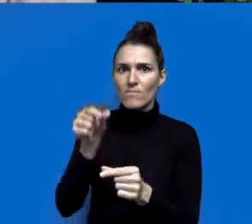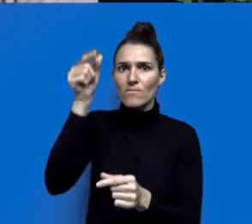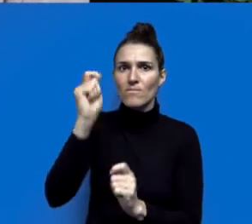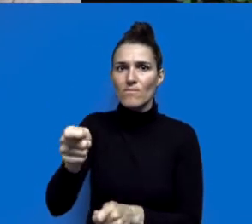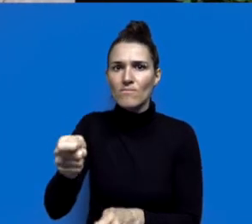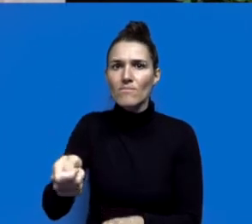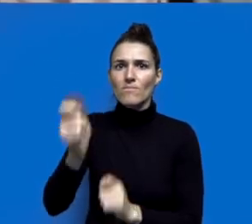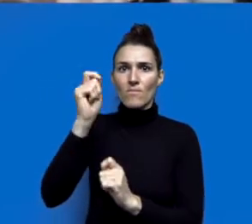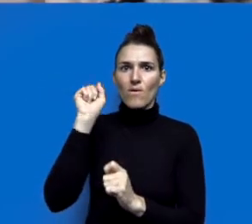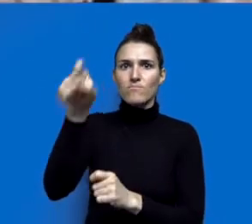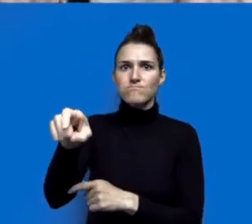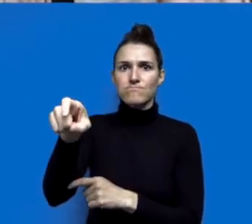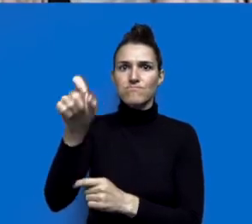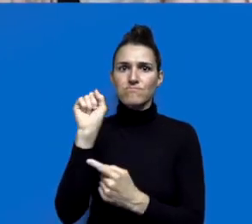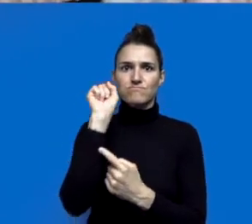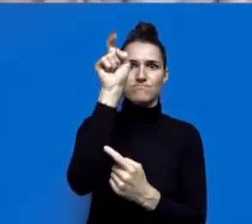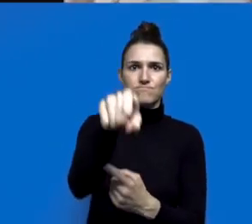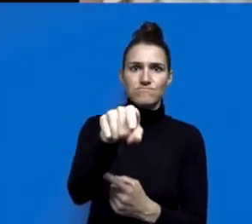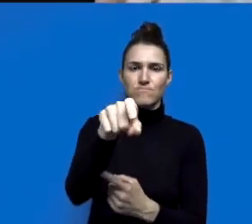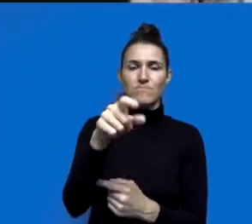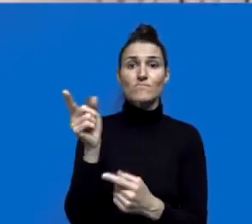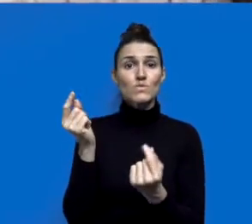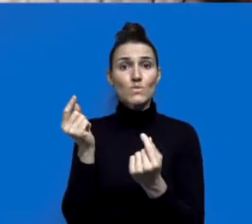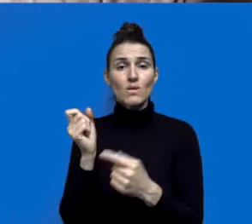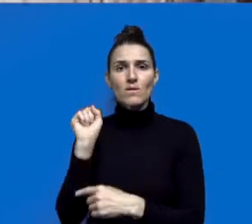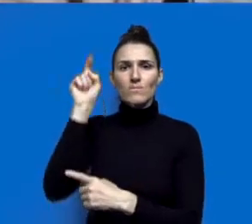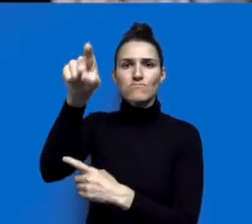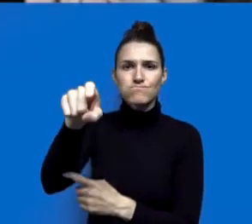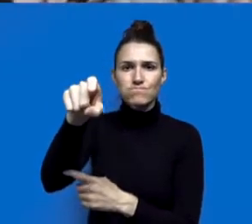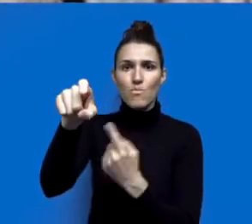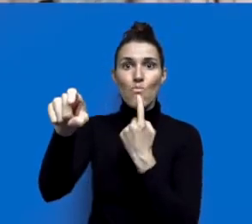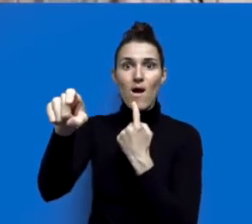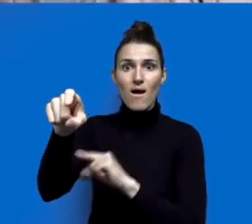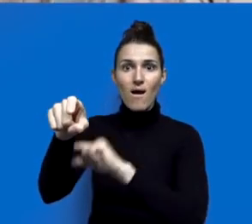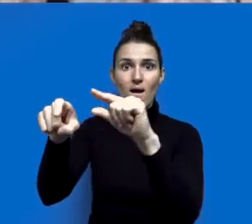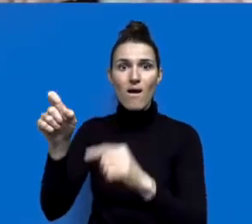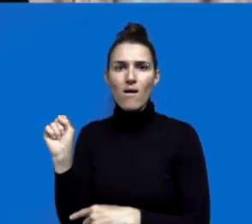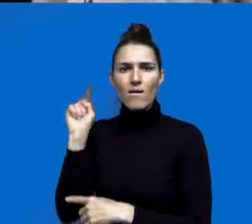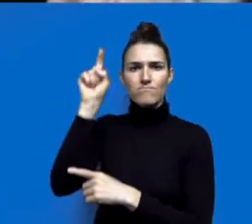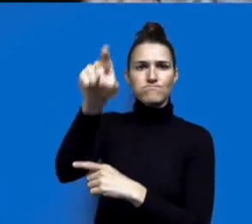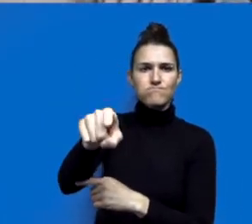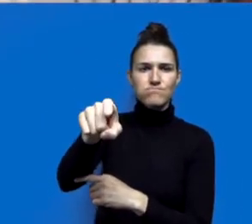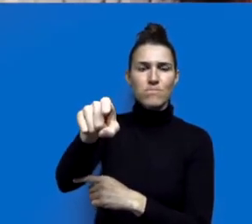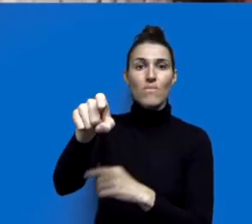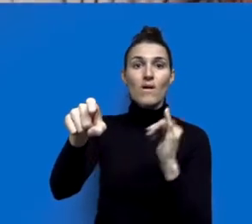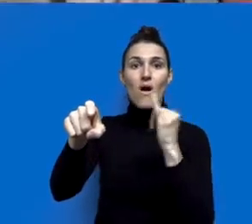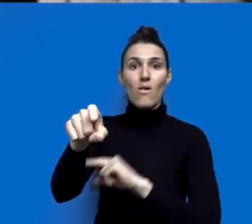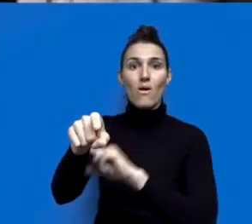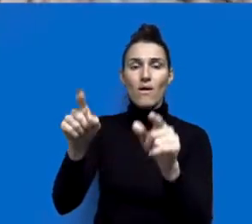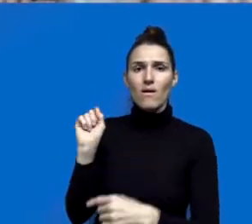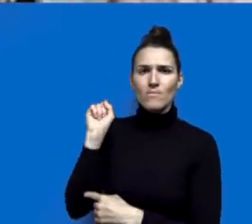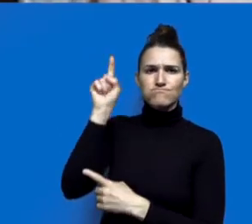red fishing rod, and her yellow fishing rod, and her blue fishing